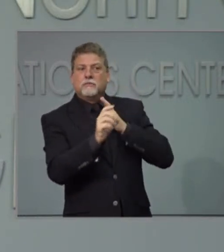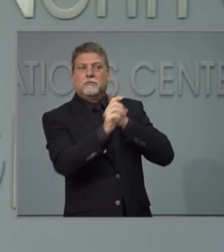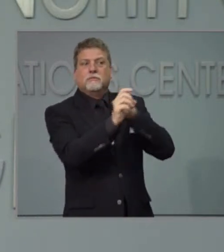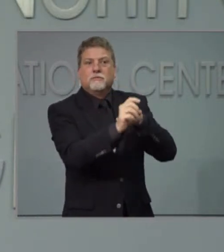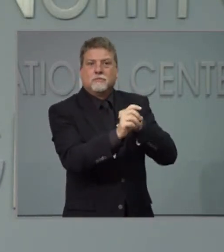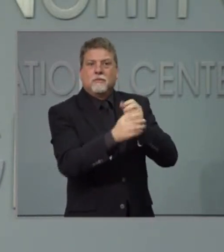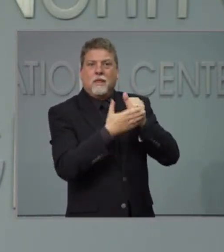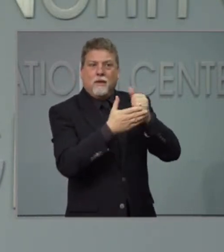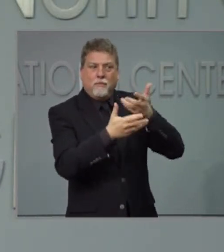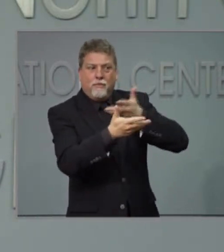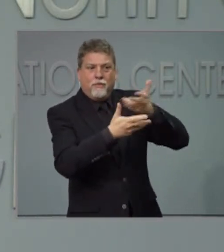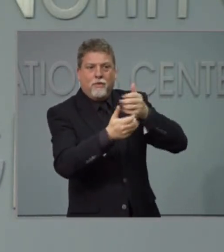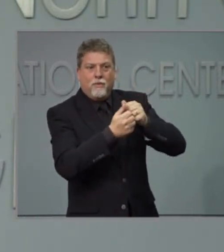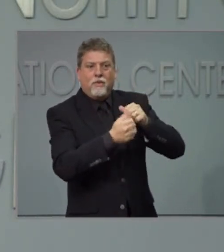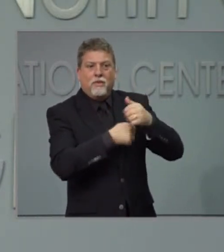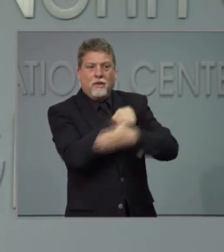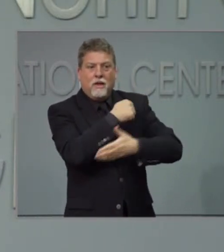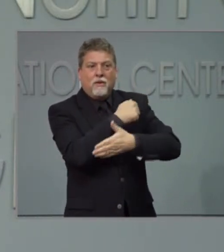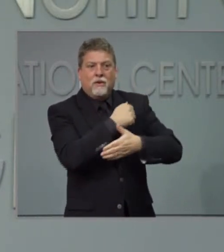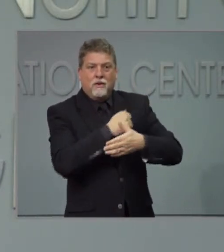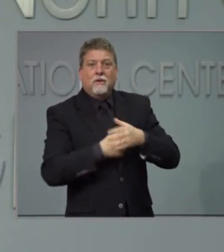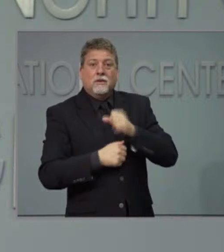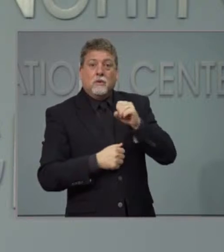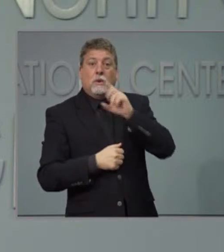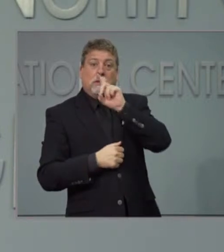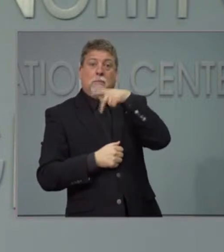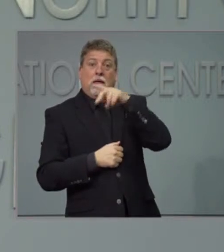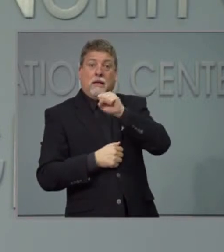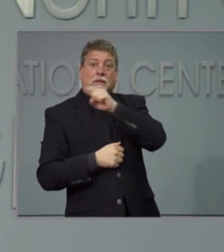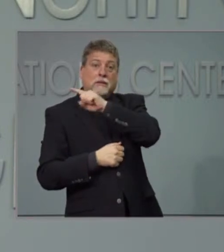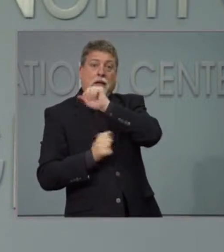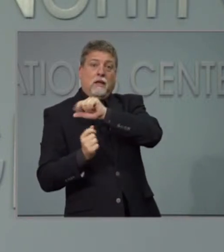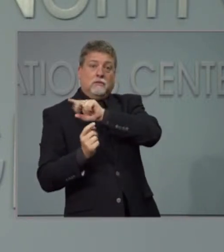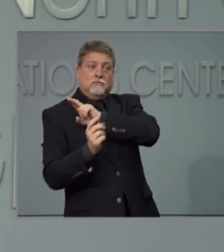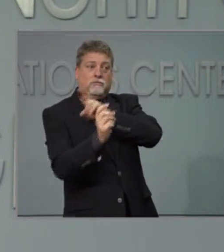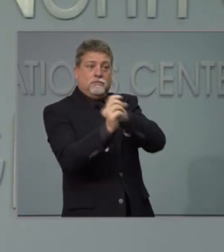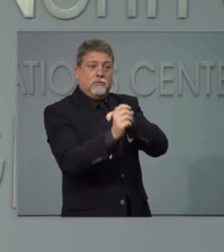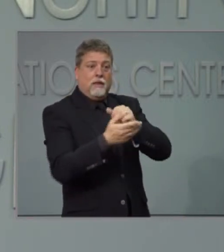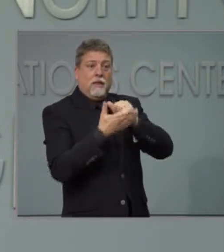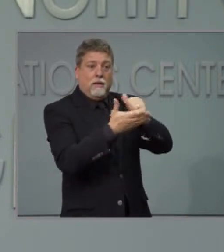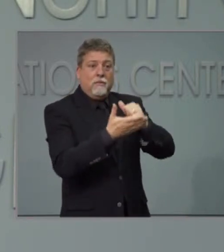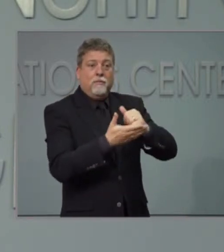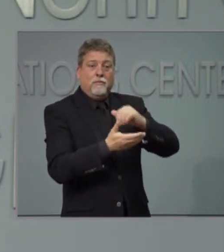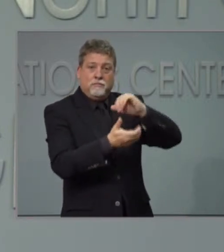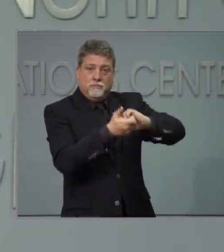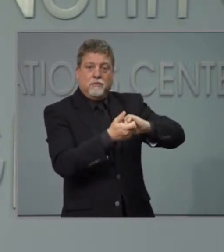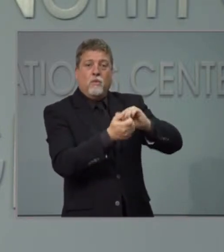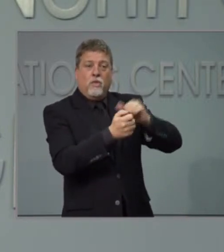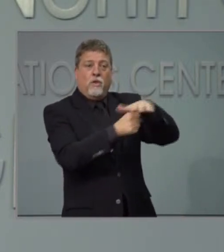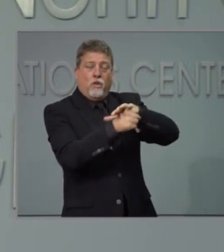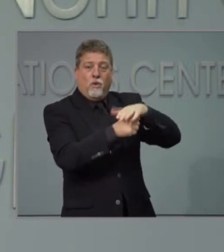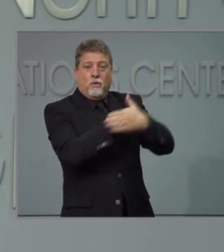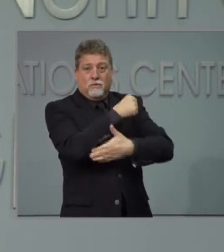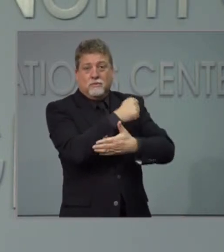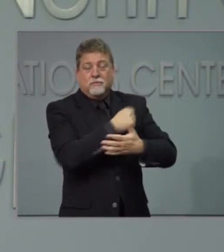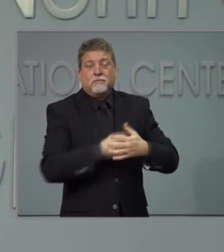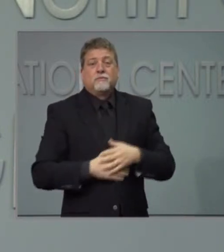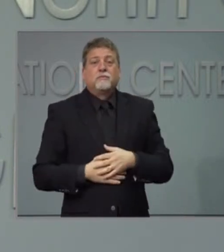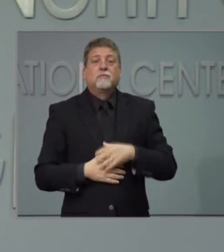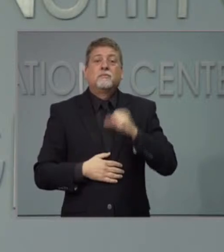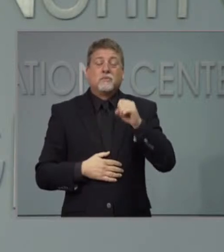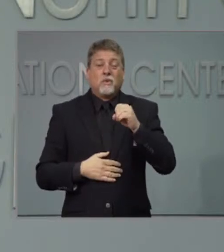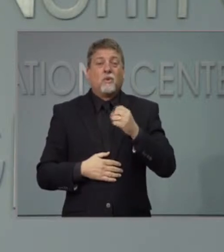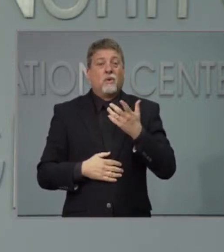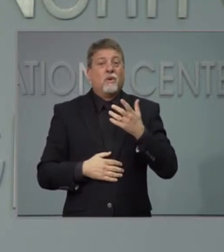always concerned about people who are in congregate living. That includes correctional centers, and part